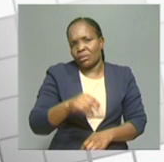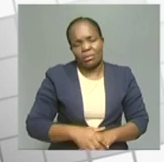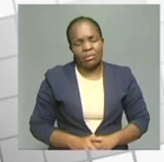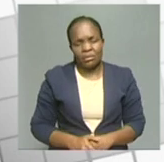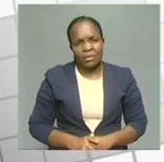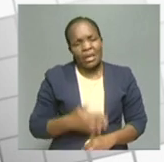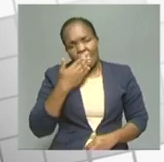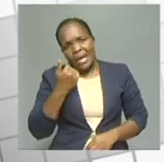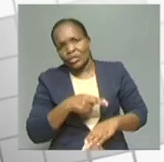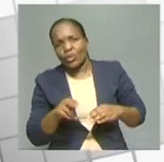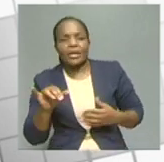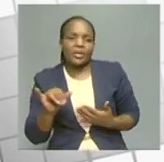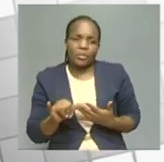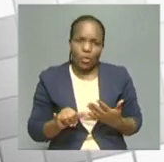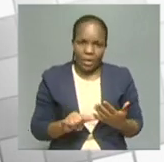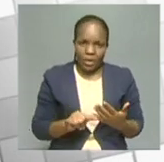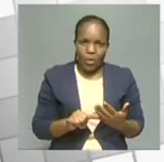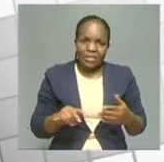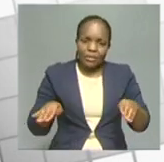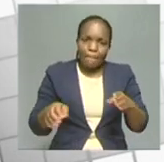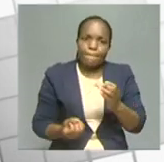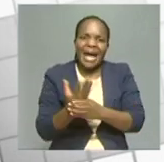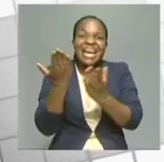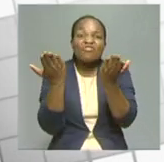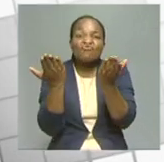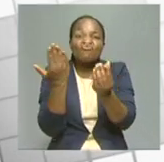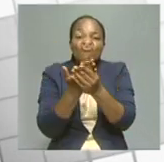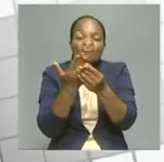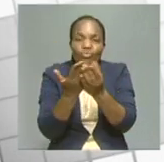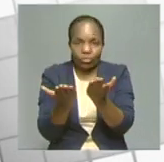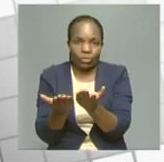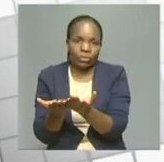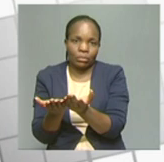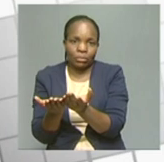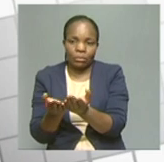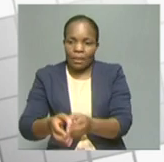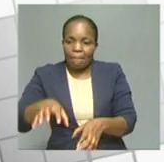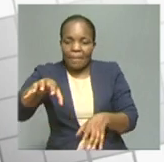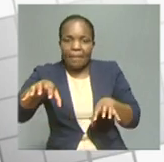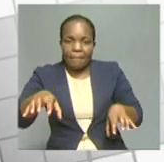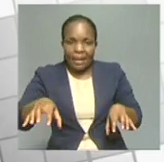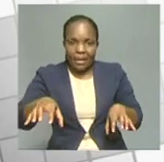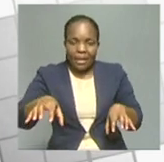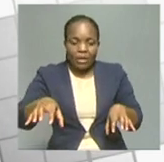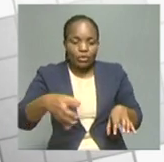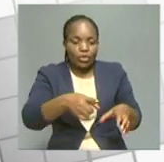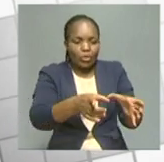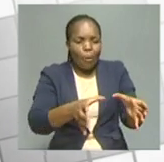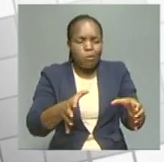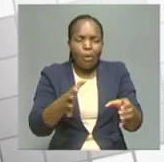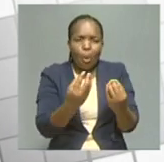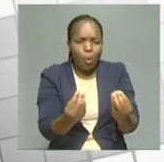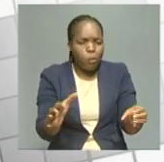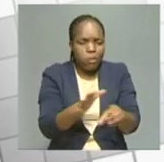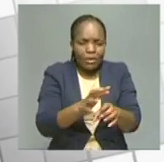that I think new schools need to be constructed in town so that they can be able to relieve pressure on